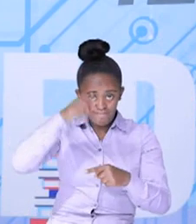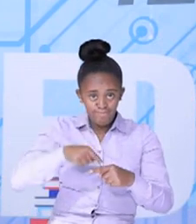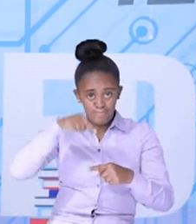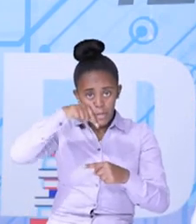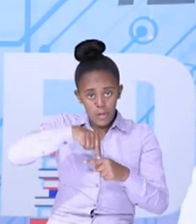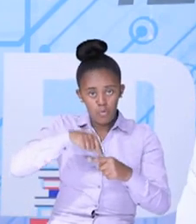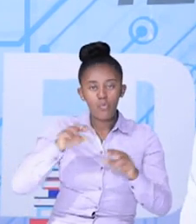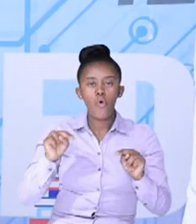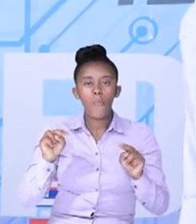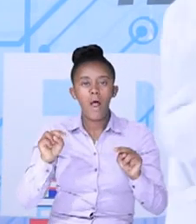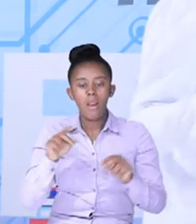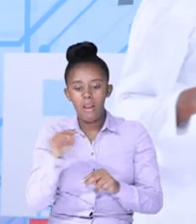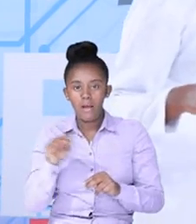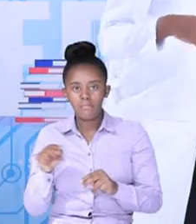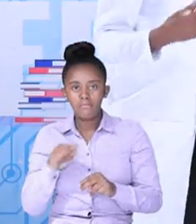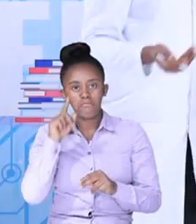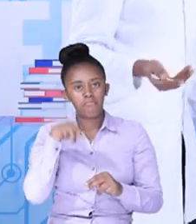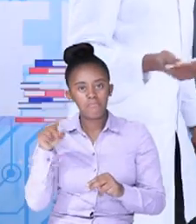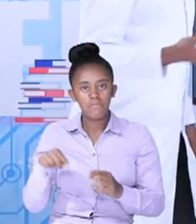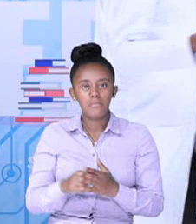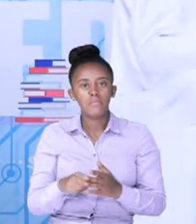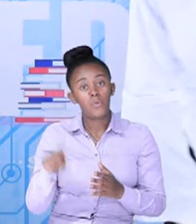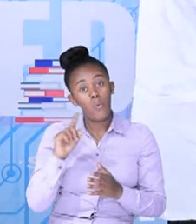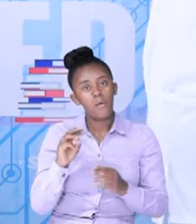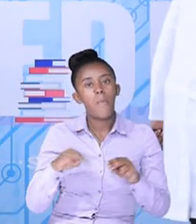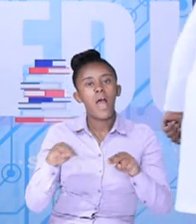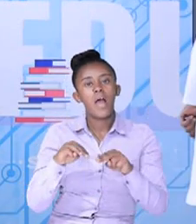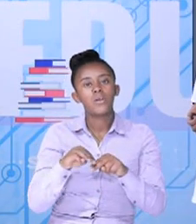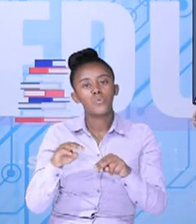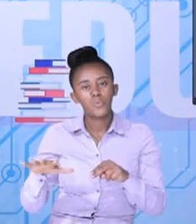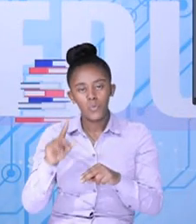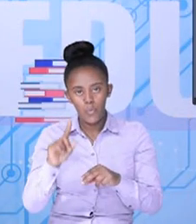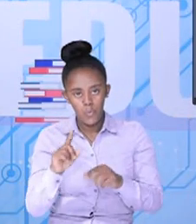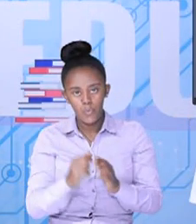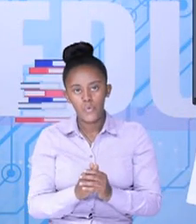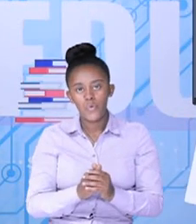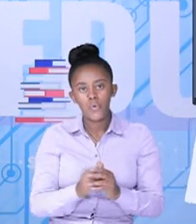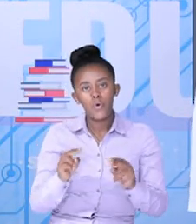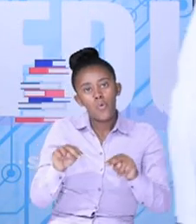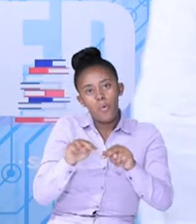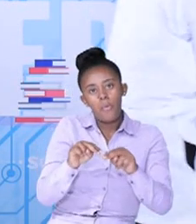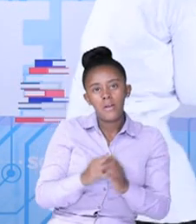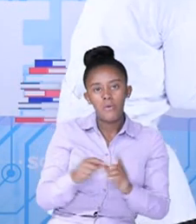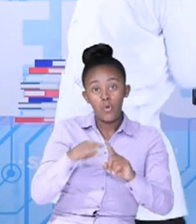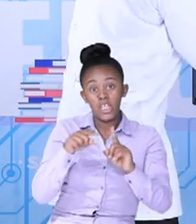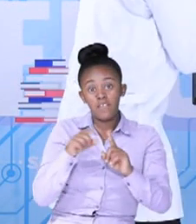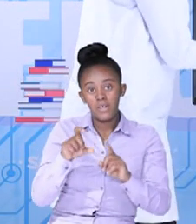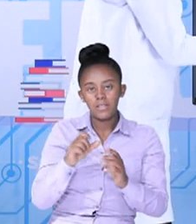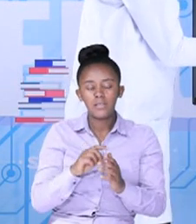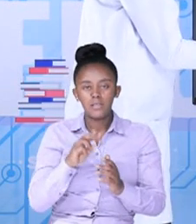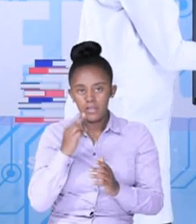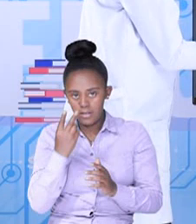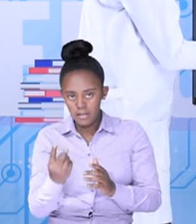line. The normal line, the magnitude is 1, but it indicates the direction. For example, the normal line indicates to the positive x-axis. In this case, it